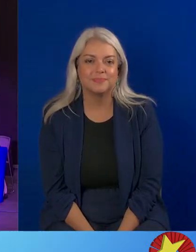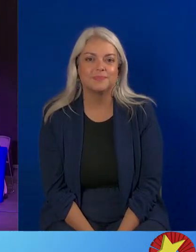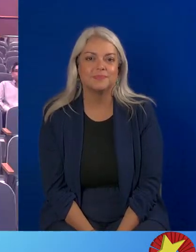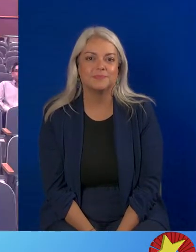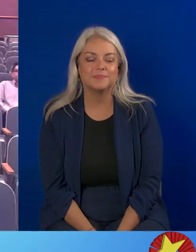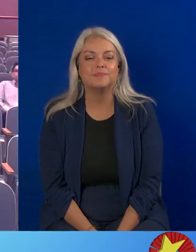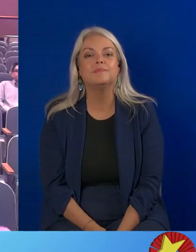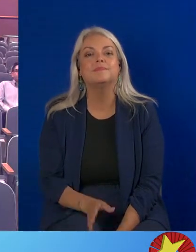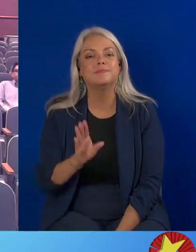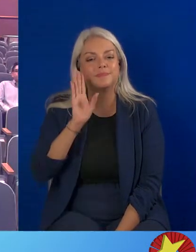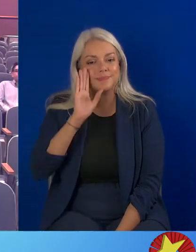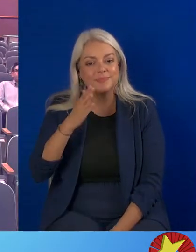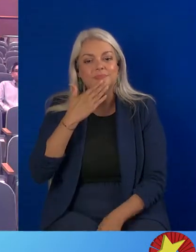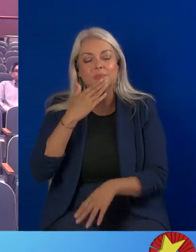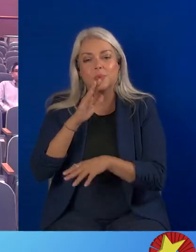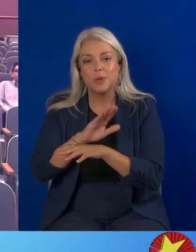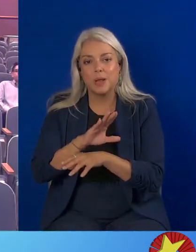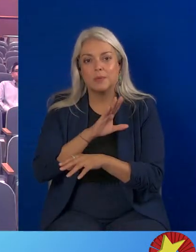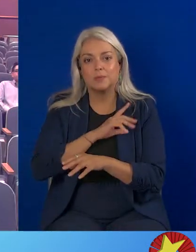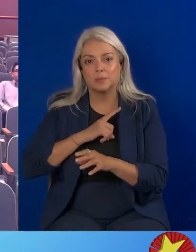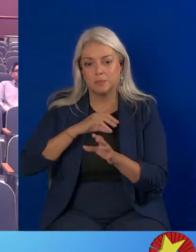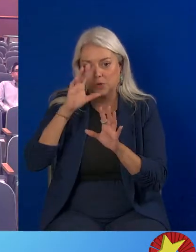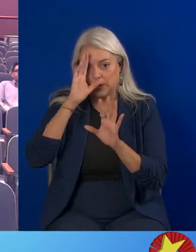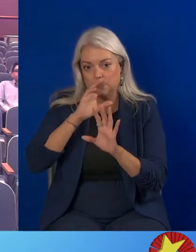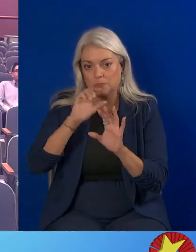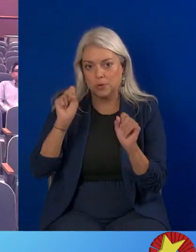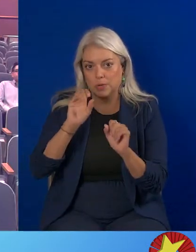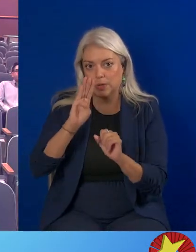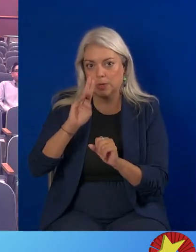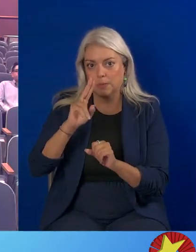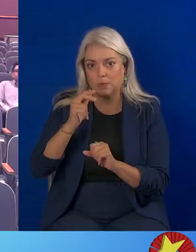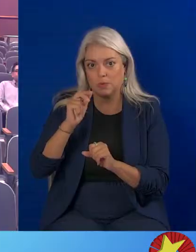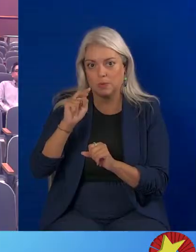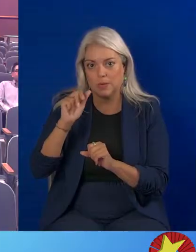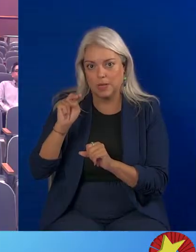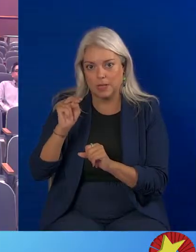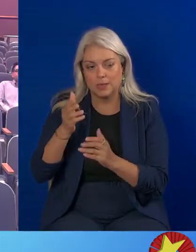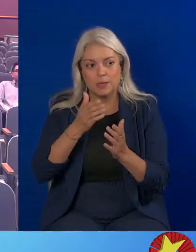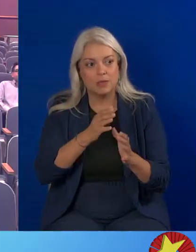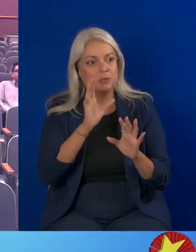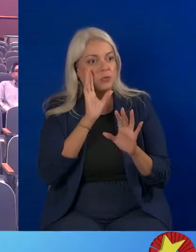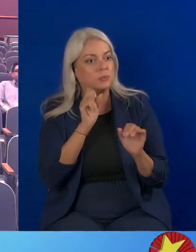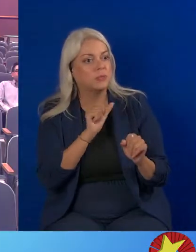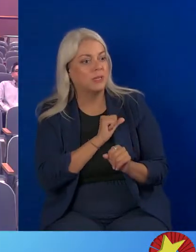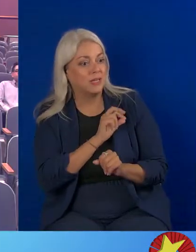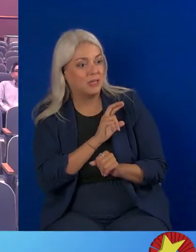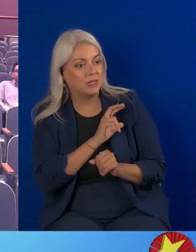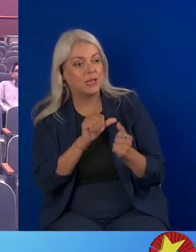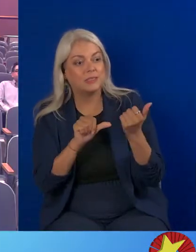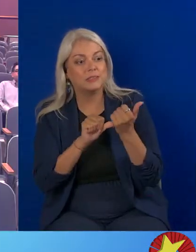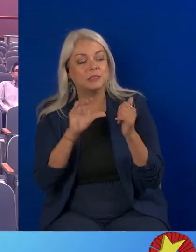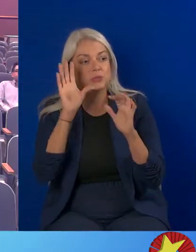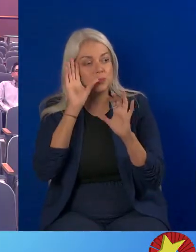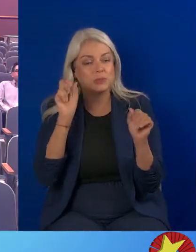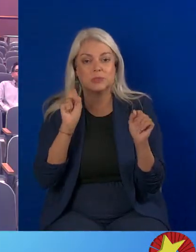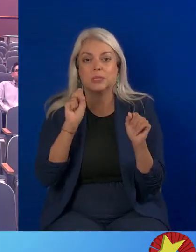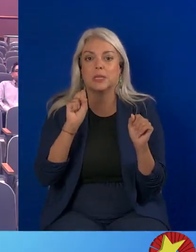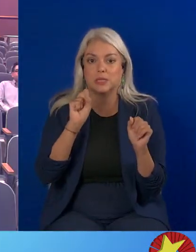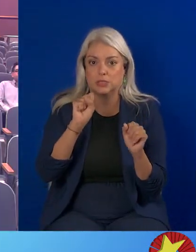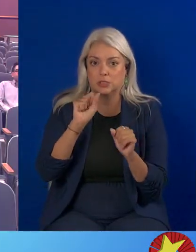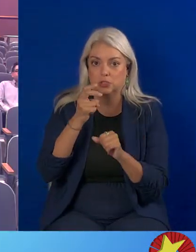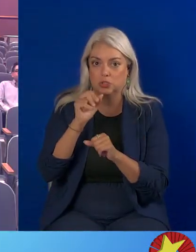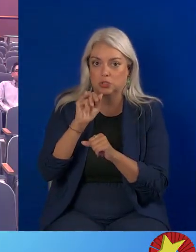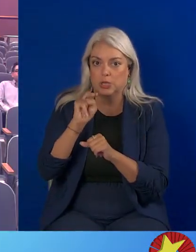Good afternoon, Board President Buchanan, Superintendent Reichman, Assistant Superintendent Cooper, Deputy